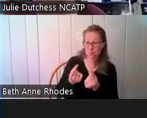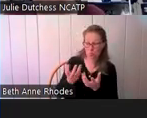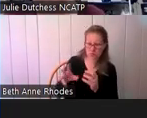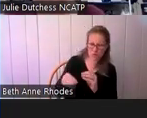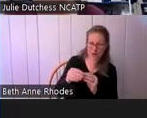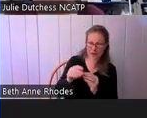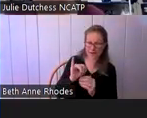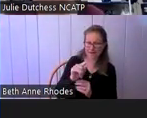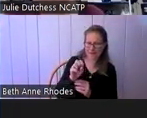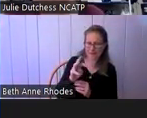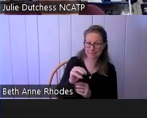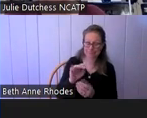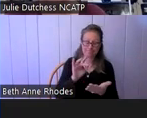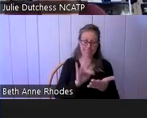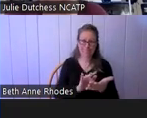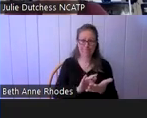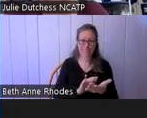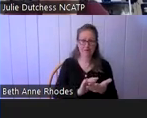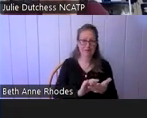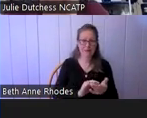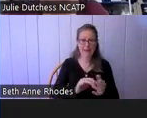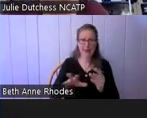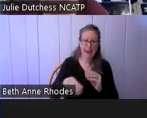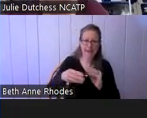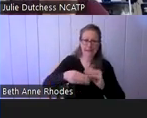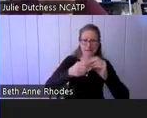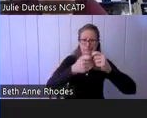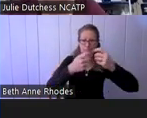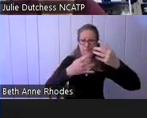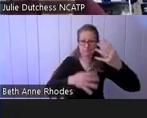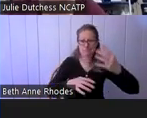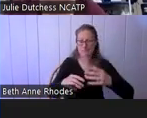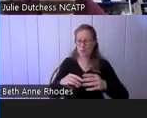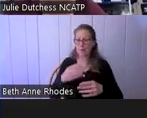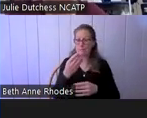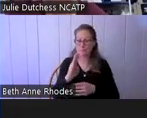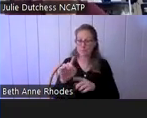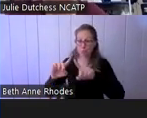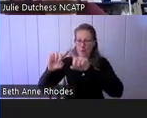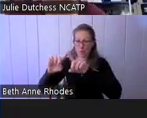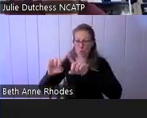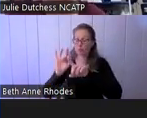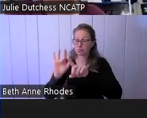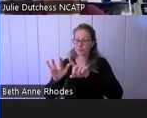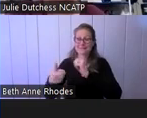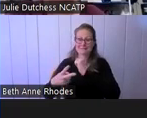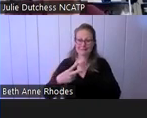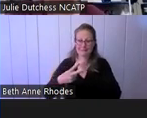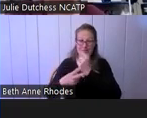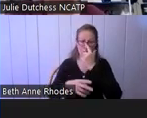add an item, you can simply start writing in the quick add input bar and add as many items as you need, tapping the blue arrow to